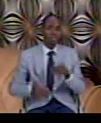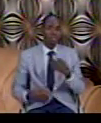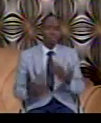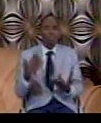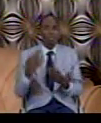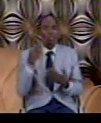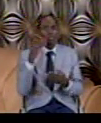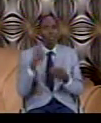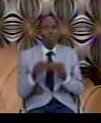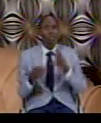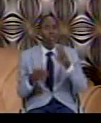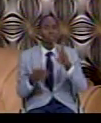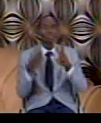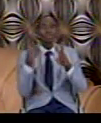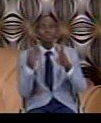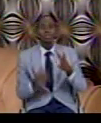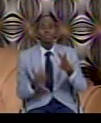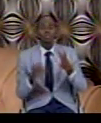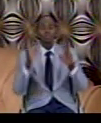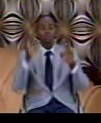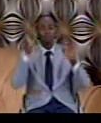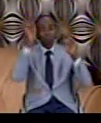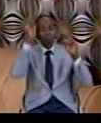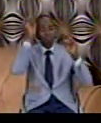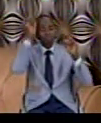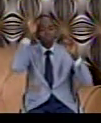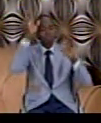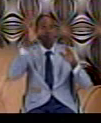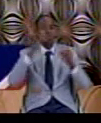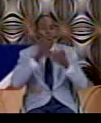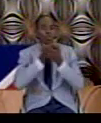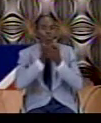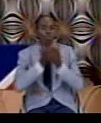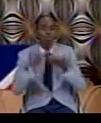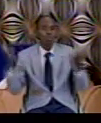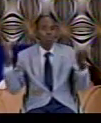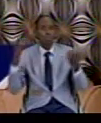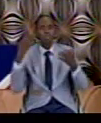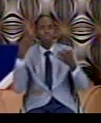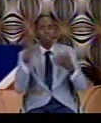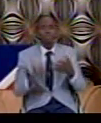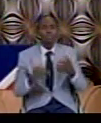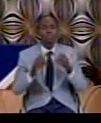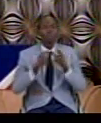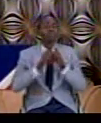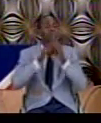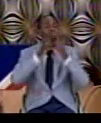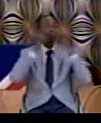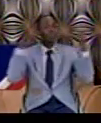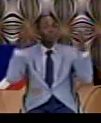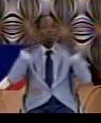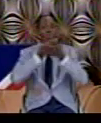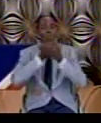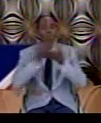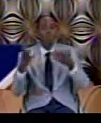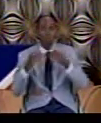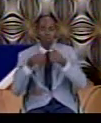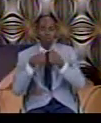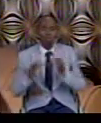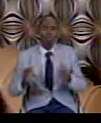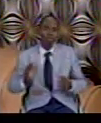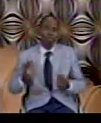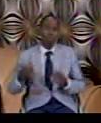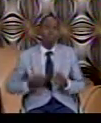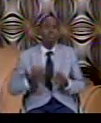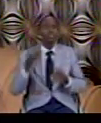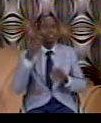grievous waste of the lost soul. The grievous waste of a lost soul. Look at